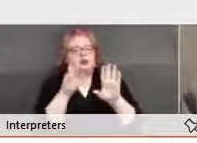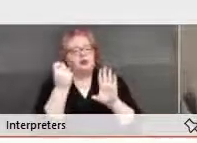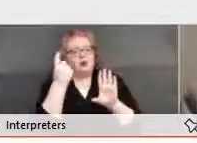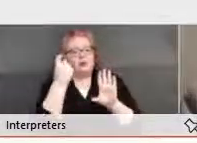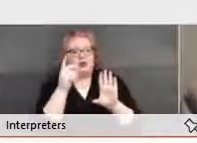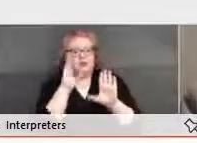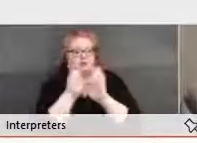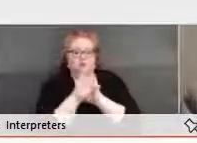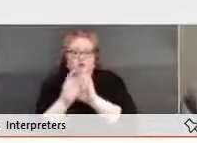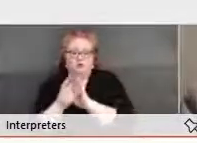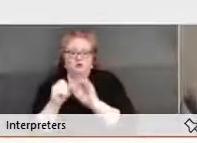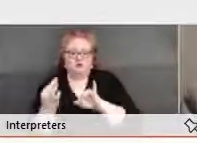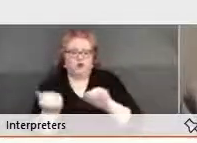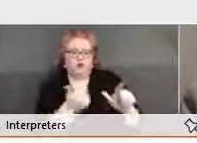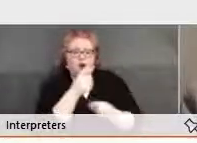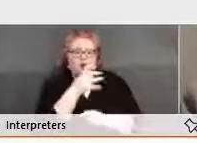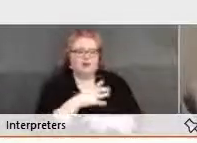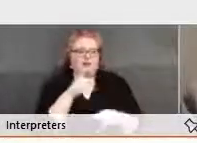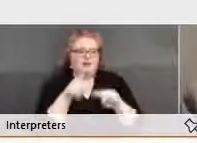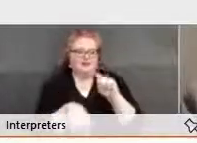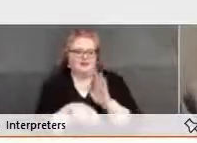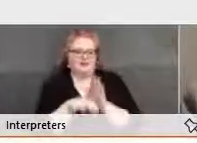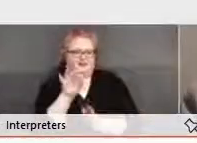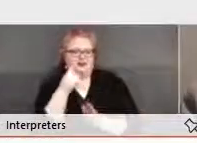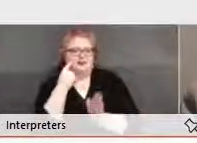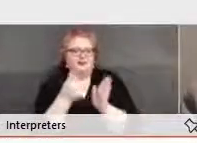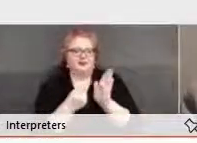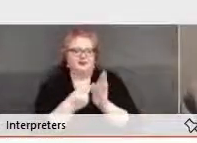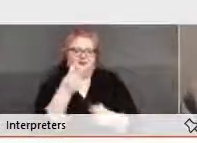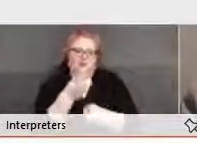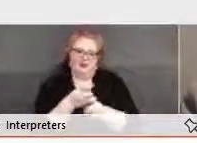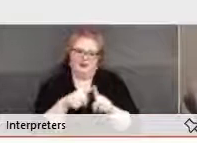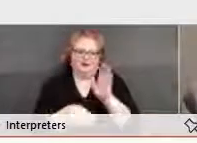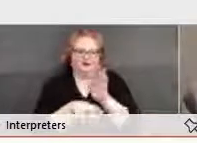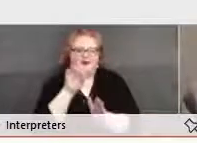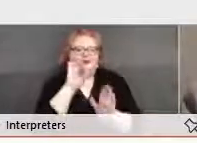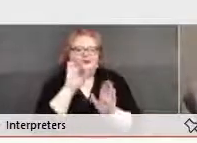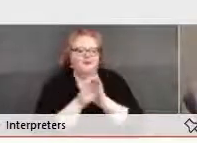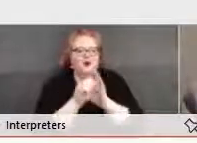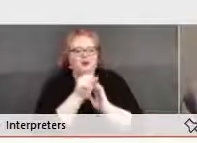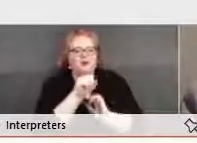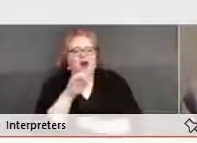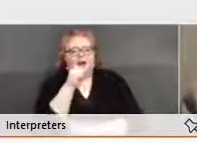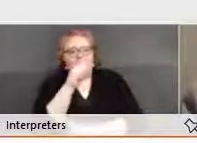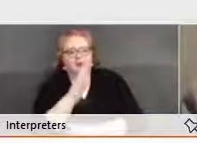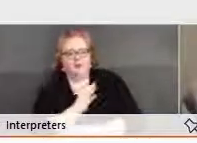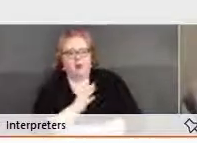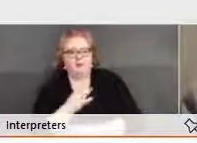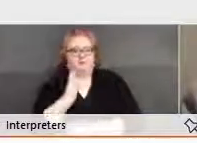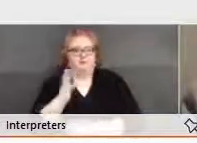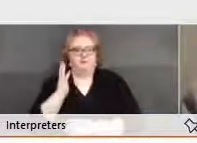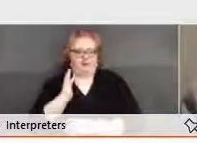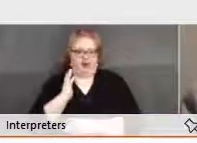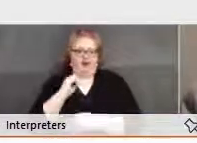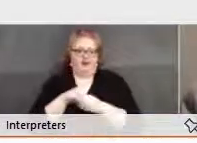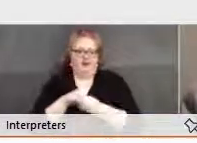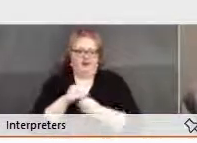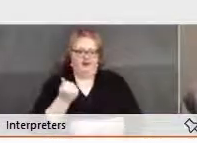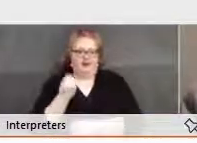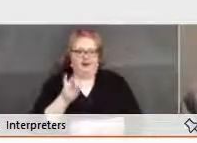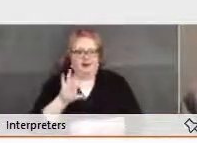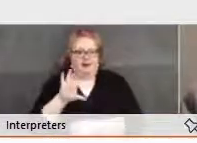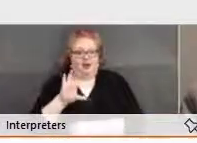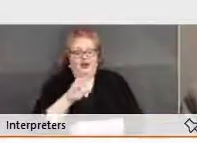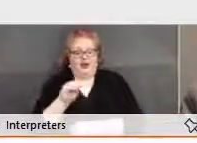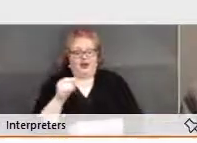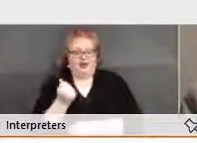well, it is sometimes hard to find photos of women from the late 1800s and early 1900s, though it was been